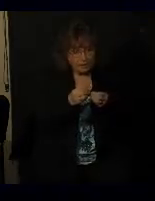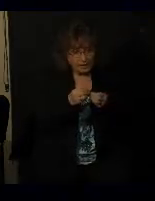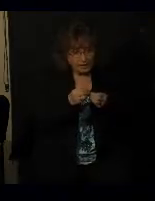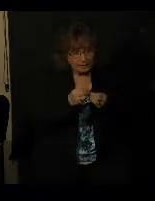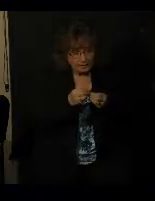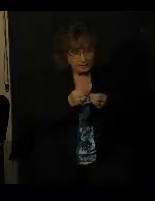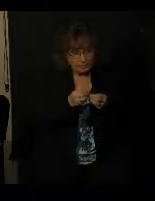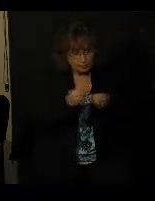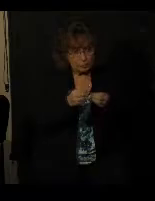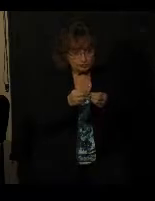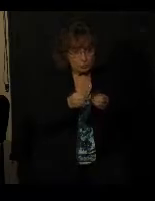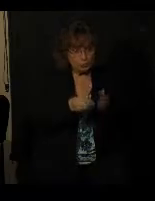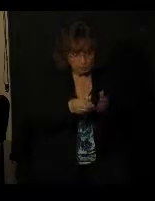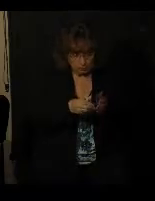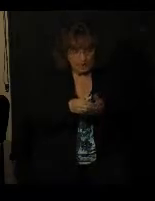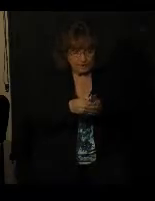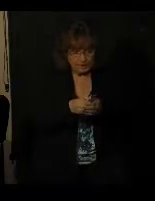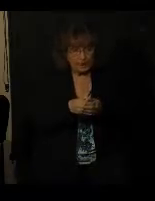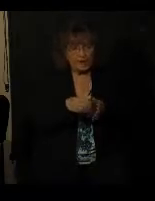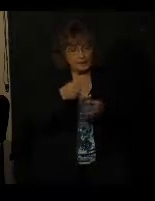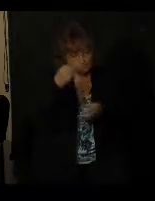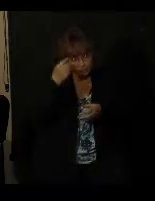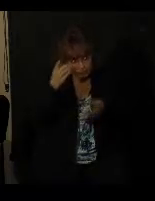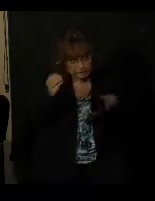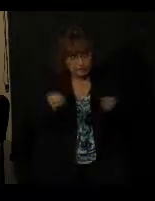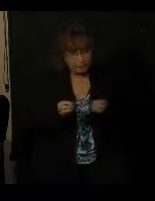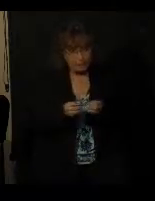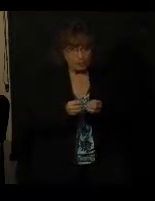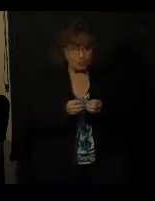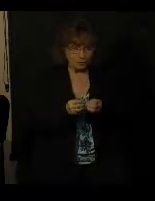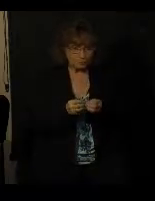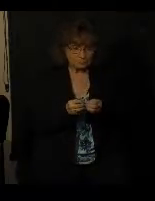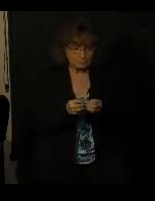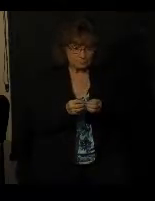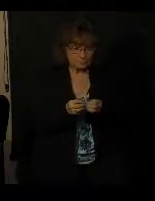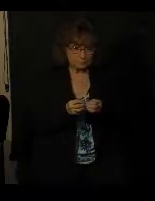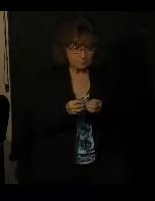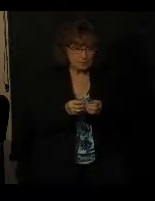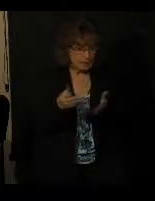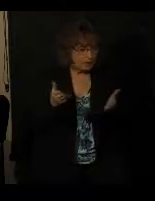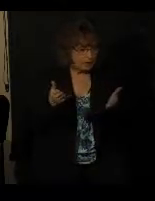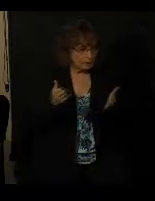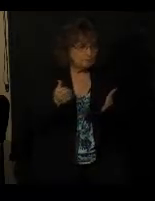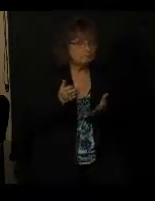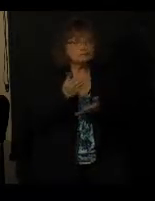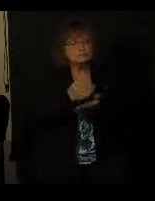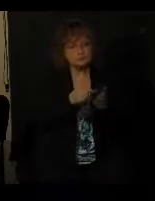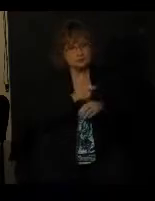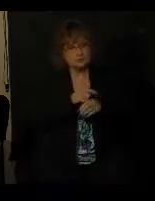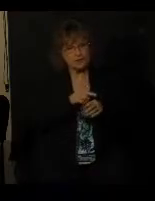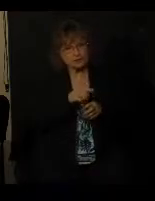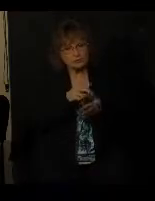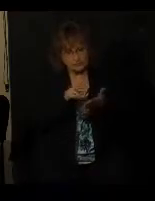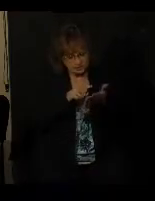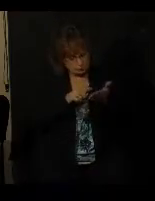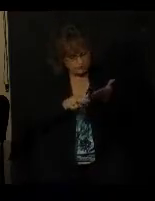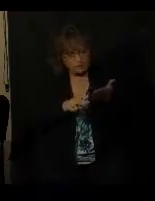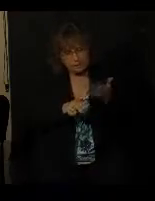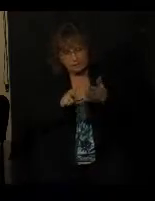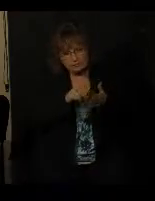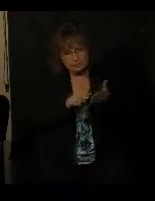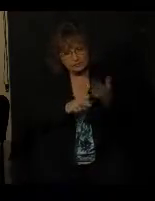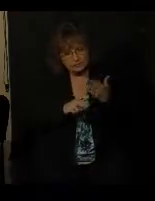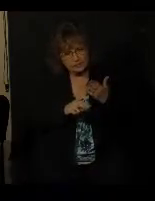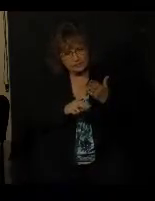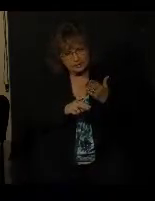today, and it really feels good when somebody happens to ask me, you know, did you read today? Oh, yeah, I read this morning. Can't probably really tell you what I